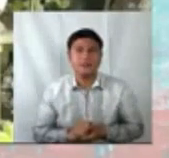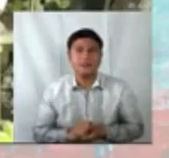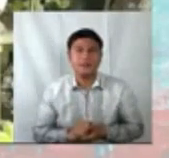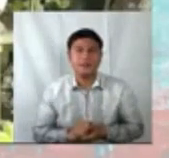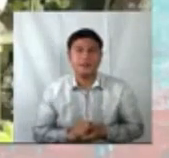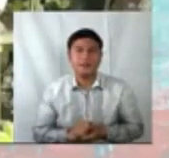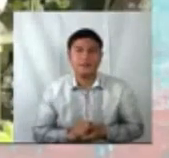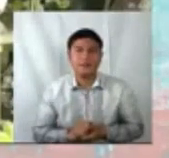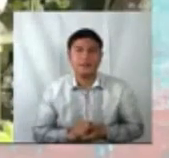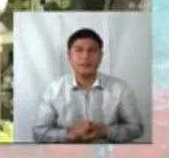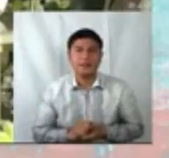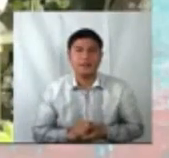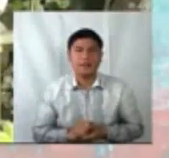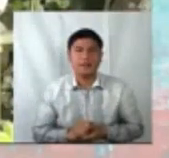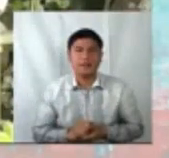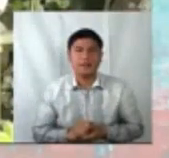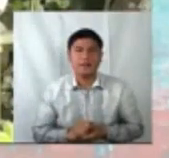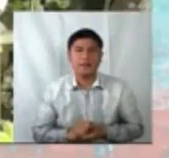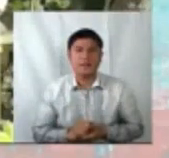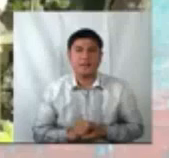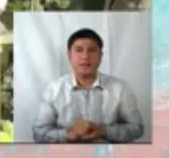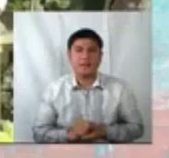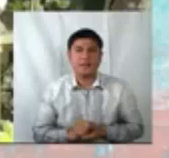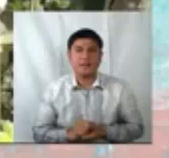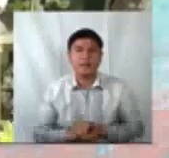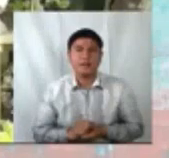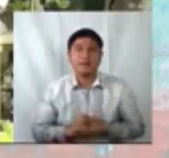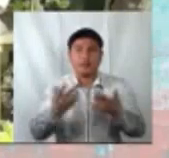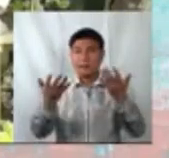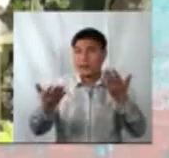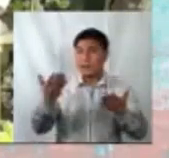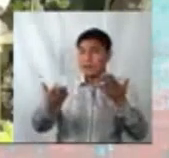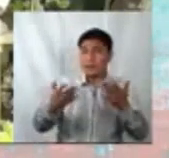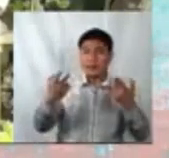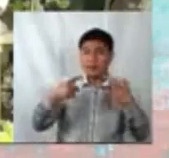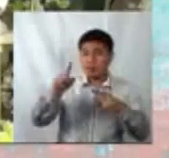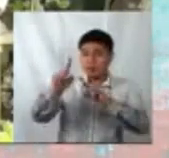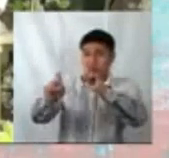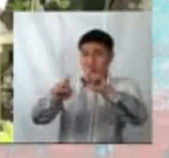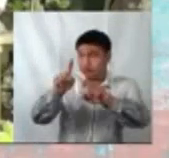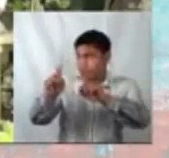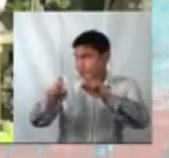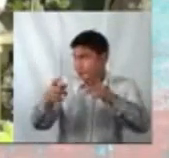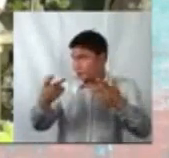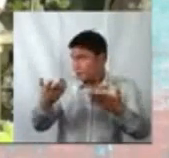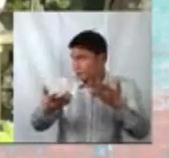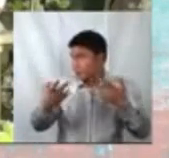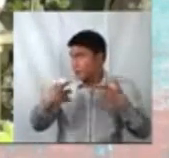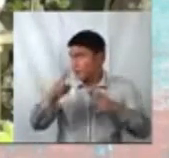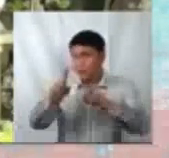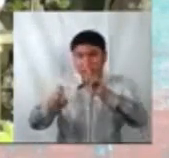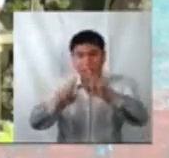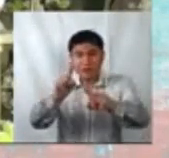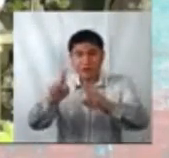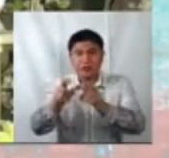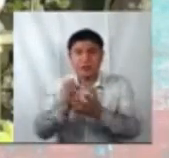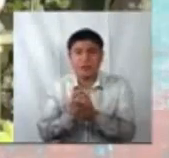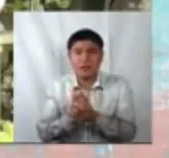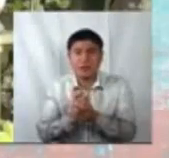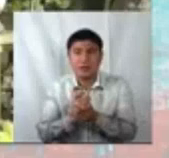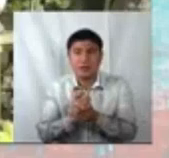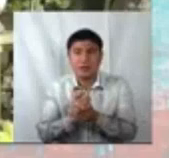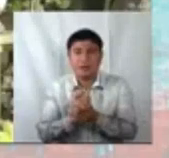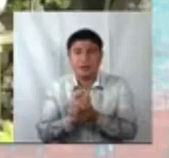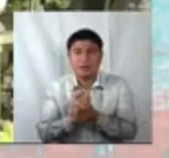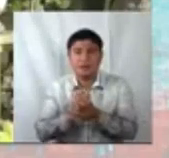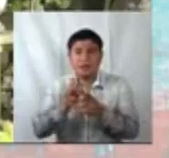ba tayo, Semi, Doc? Baka may mga katanungan pa dahil marami akong gustong i-engage kay kay Professor